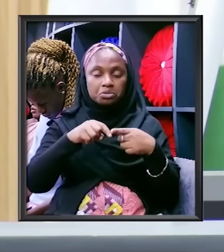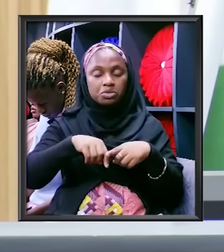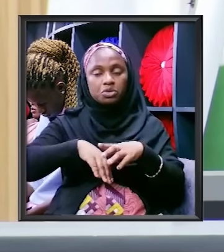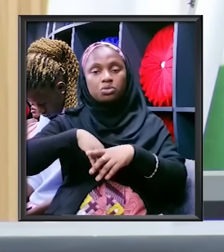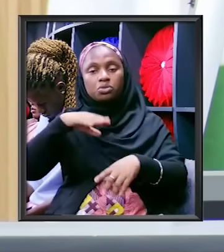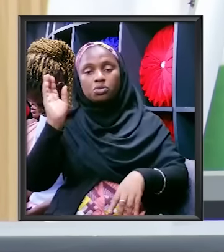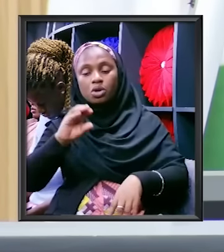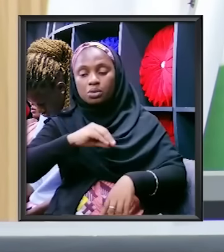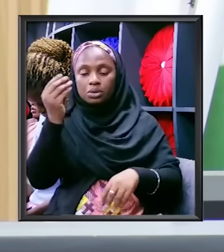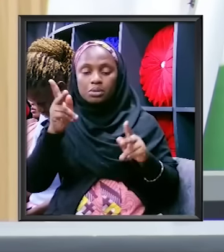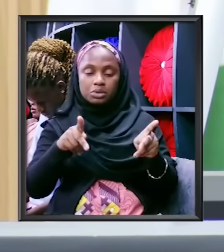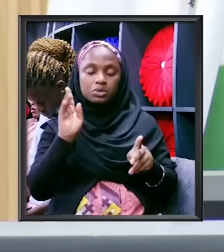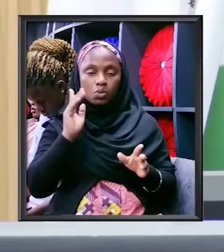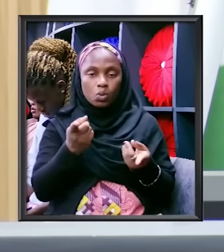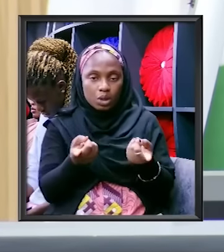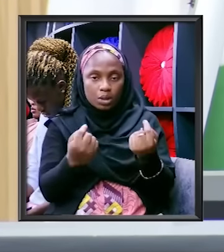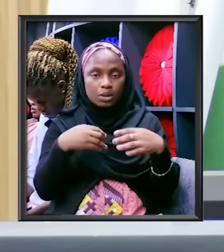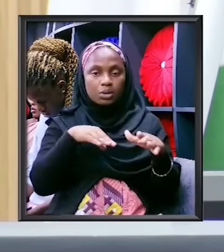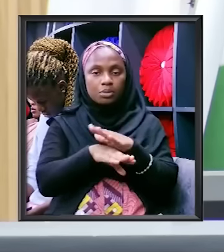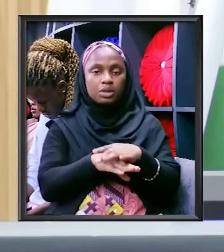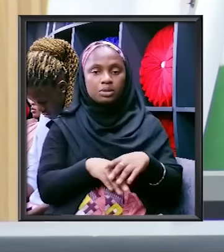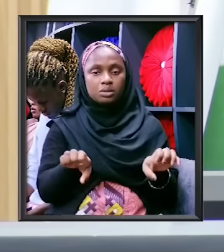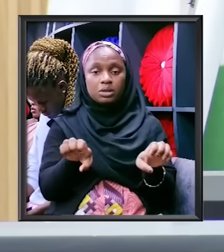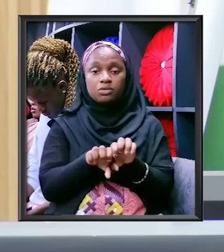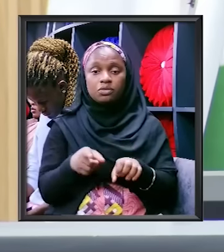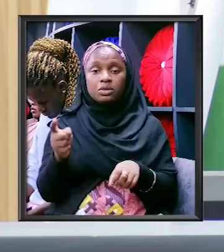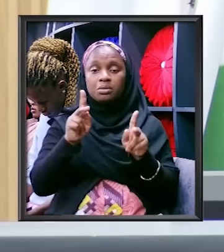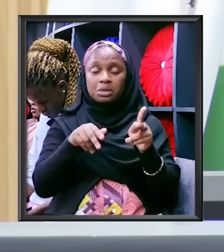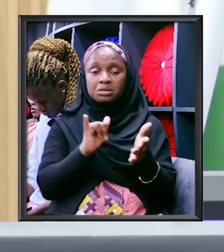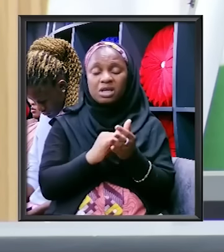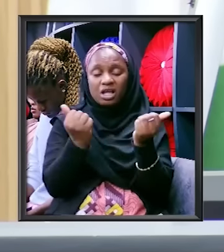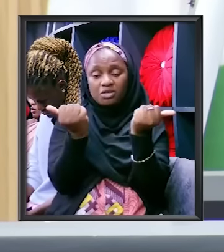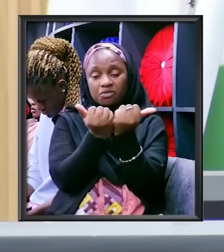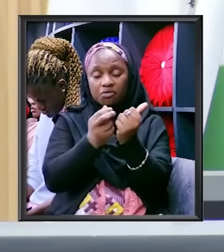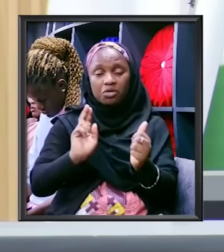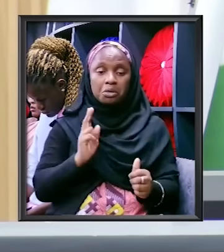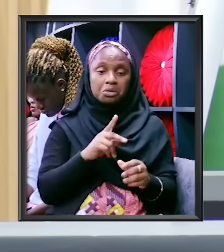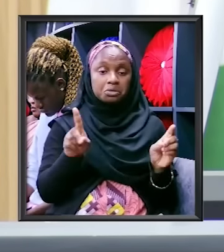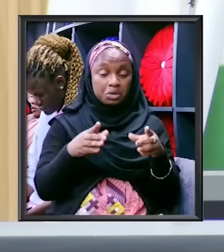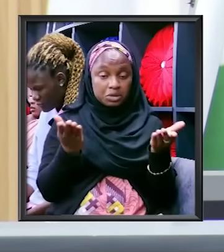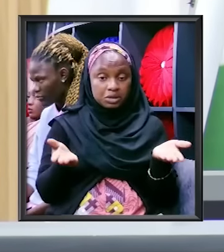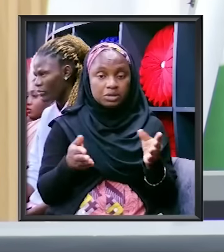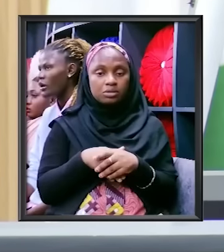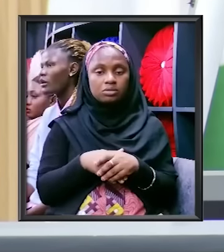go come. Even the one will fight us, where he be now? The lab don't scatter.